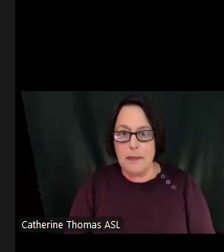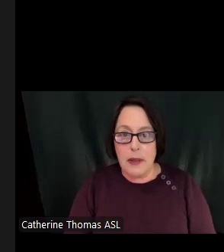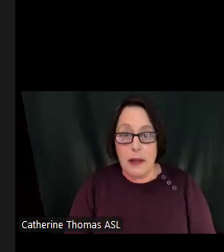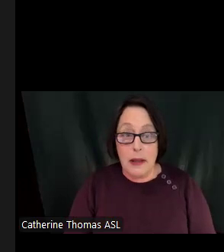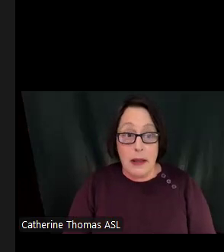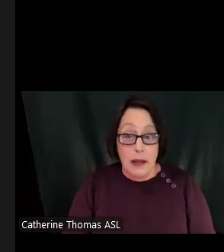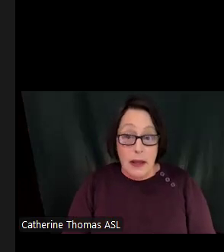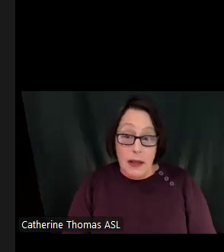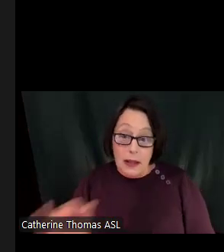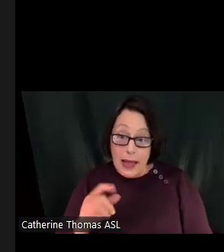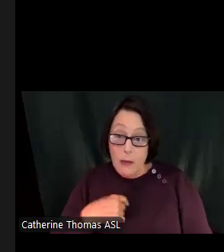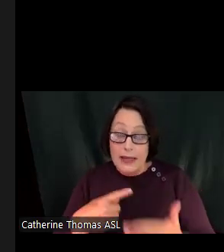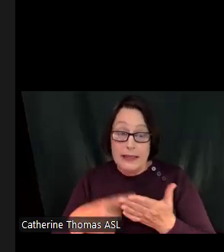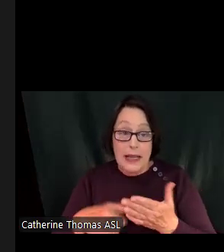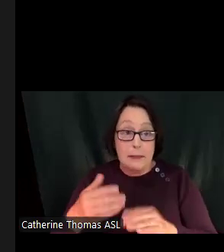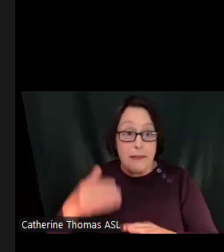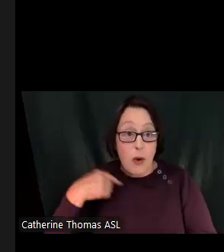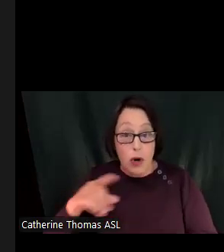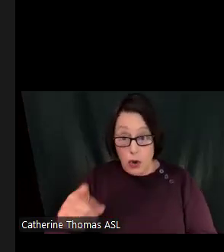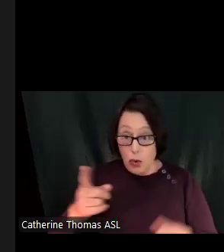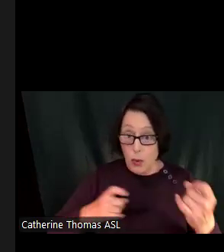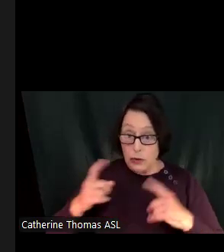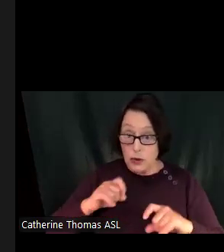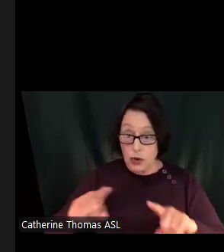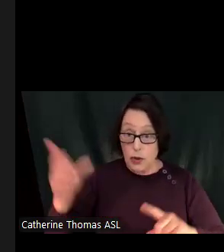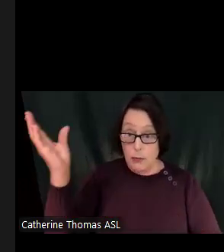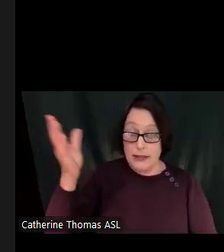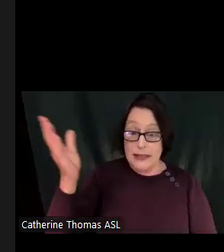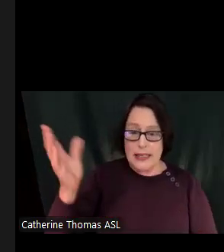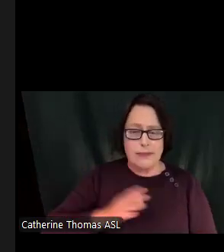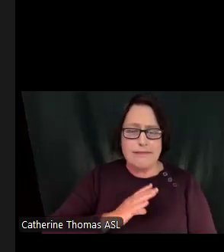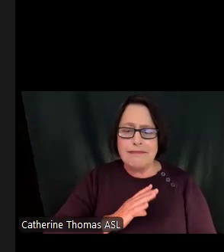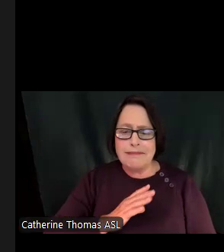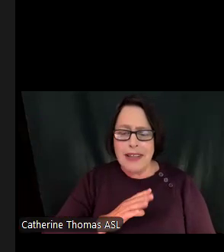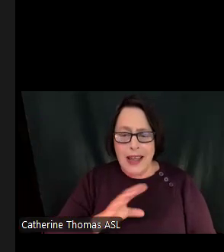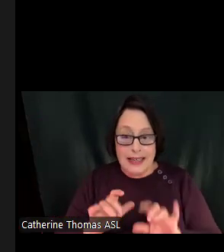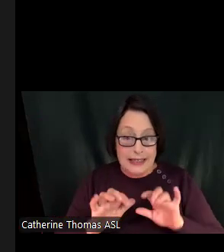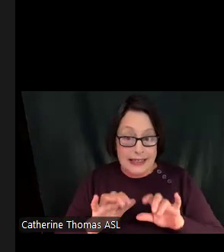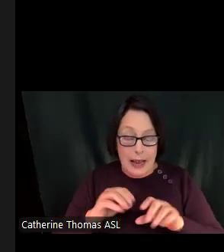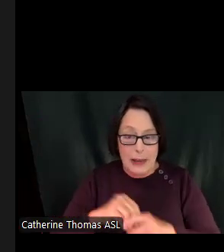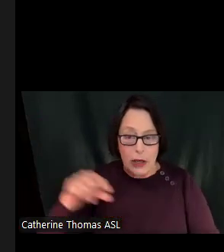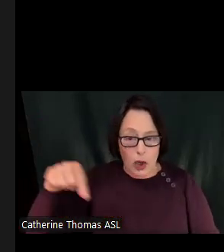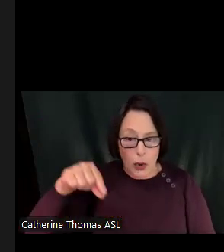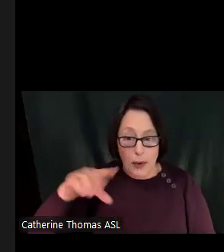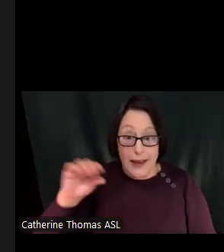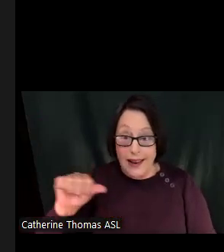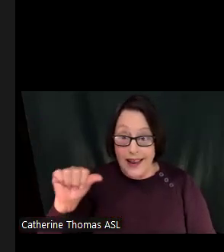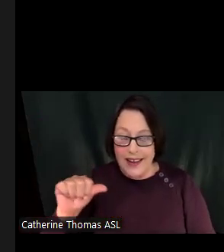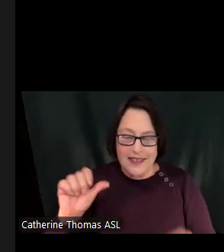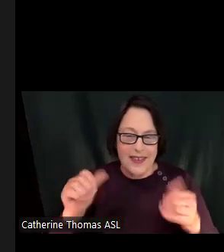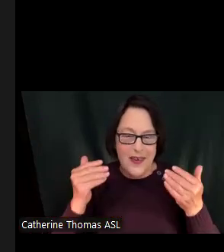discussed before, if you have questions during the presentation, please go ahead and put them in the QA, and let's get